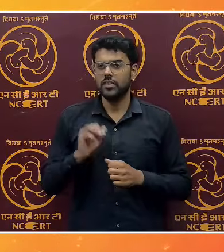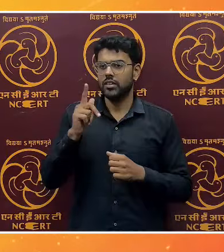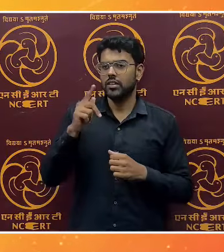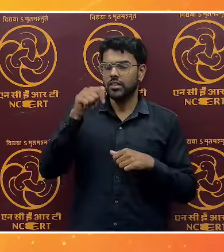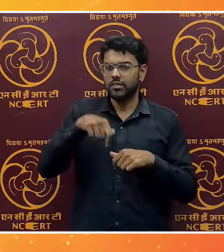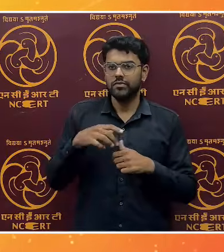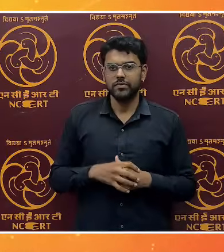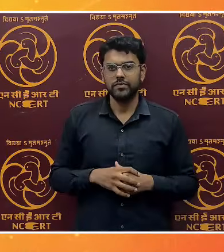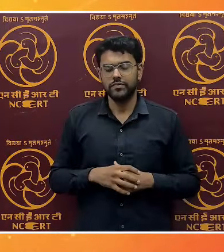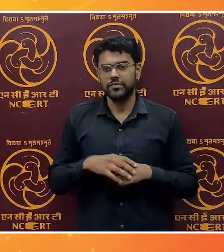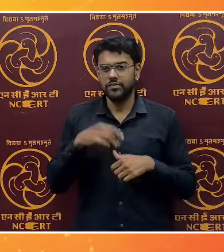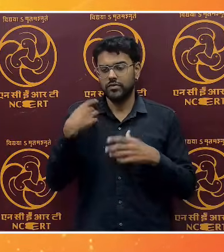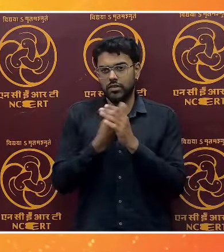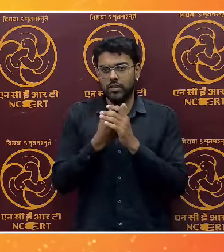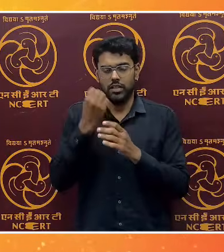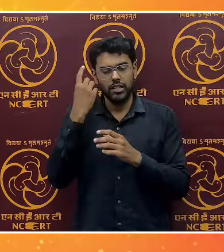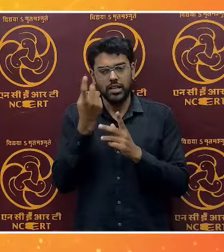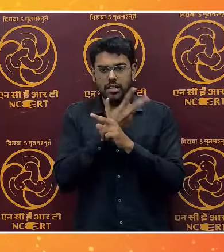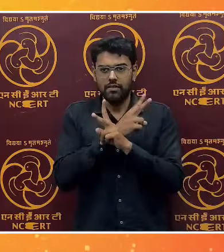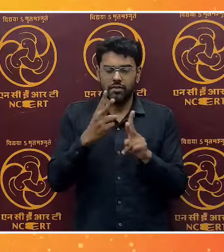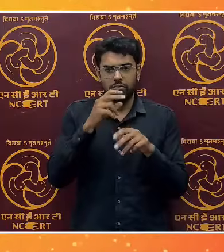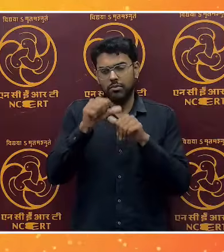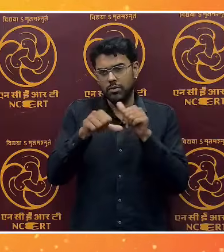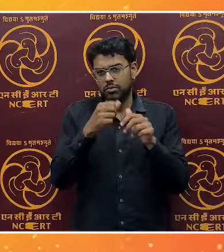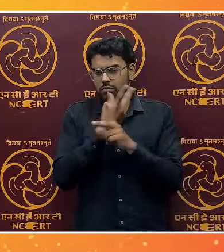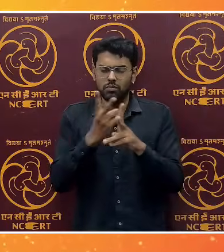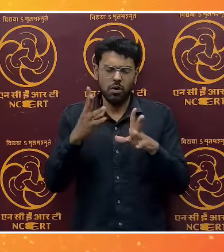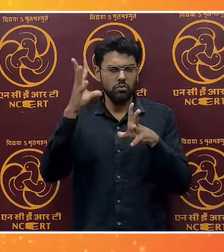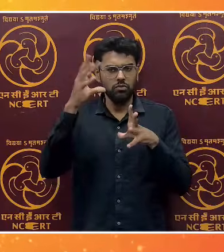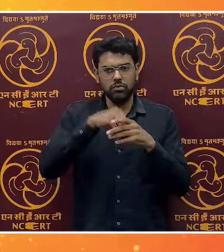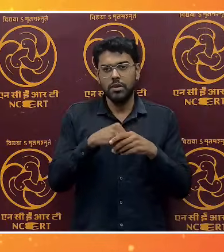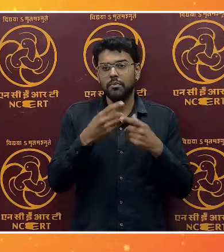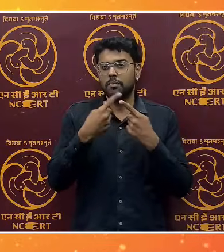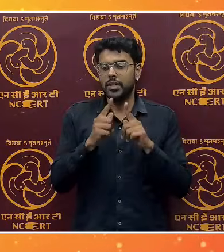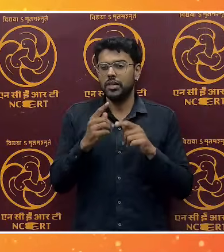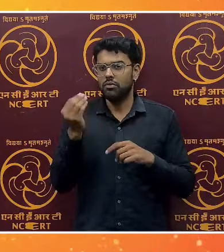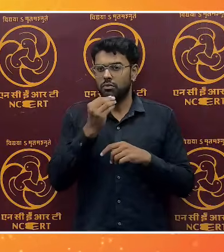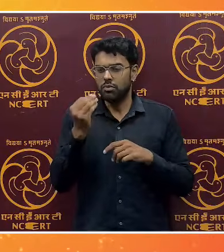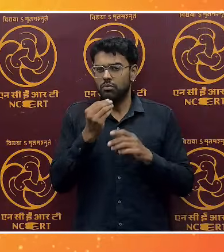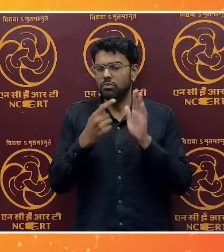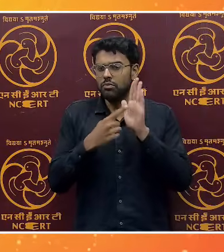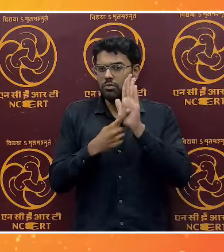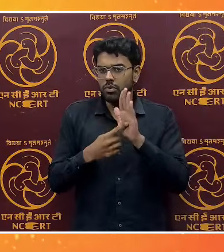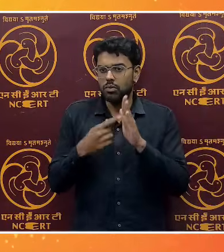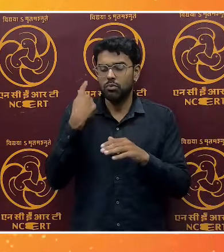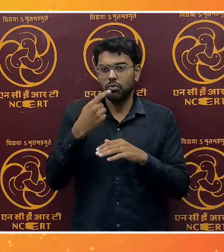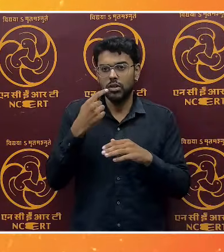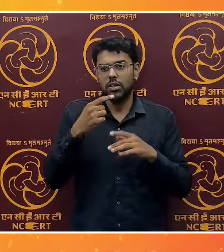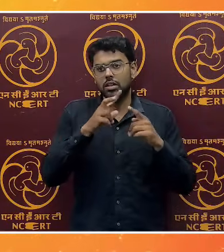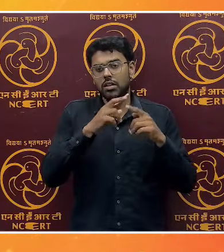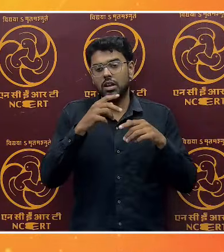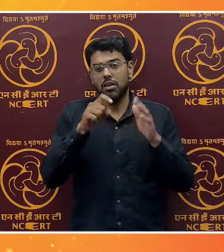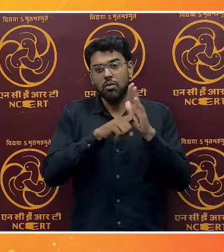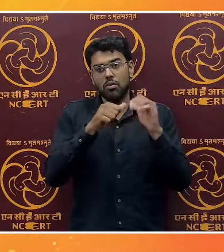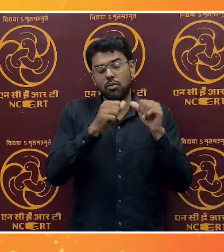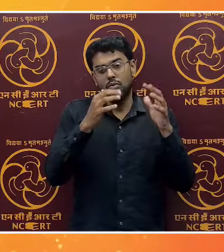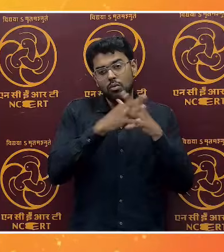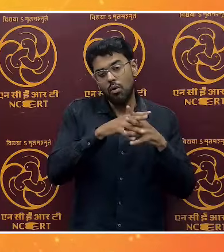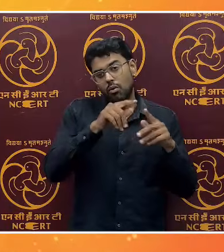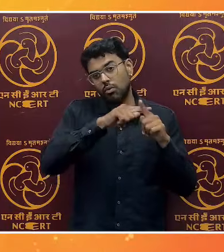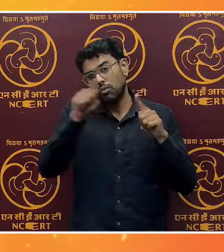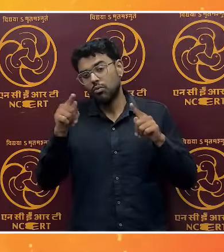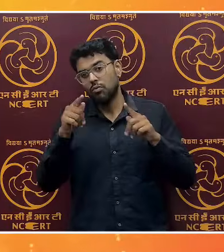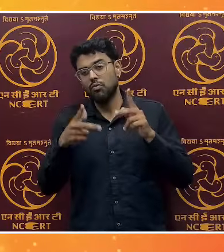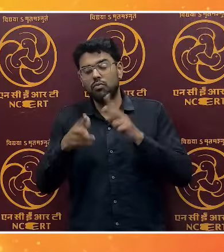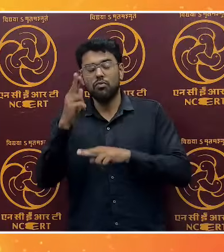ma'am, now that we've understood all these things, I really want you to show us something that has its journey from the raw footage till the final cut, with Yes.